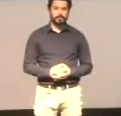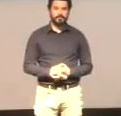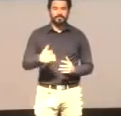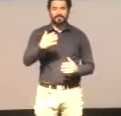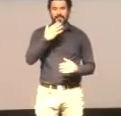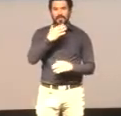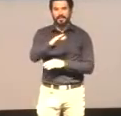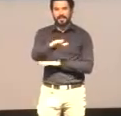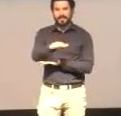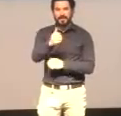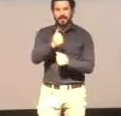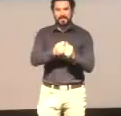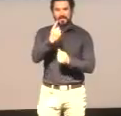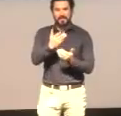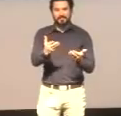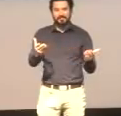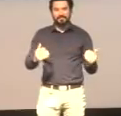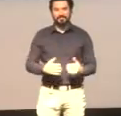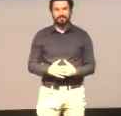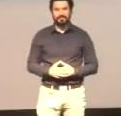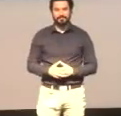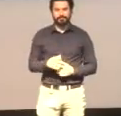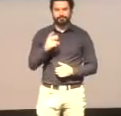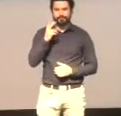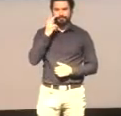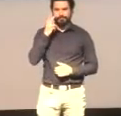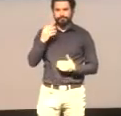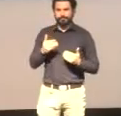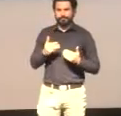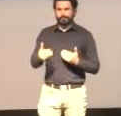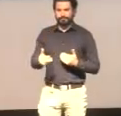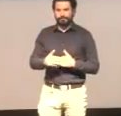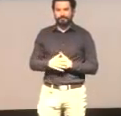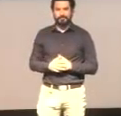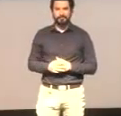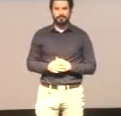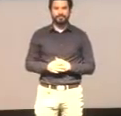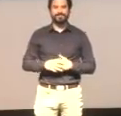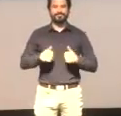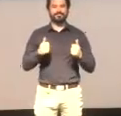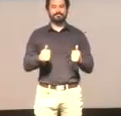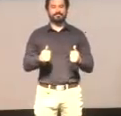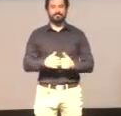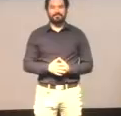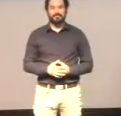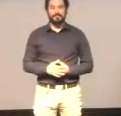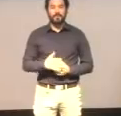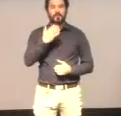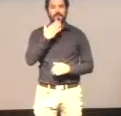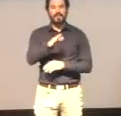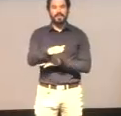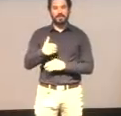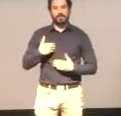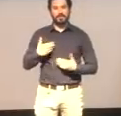Good afternoon, everyone. Let me see if I can advance the slides. There we go. Good afternoon. I'm